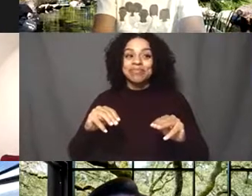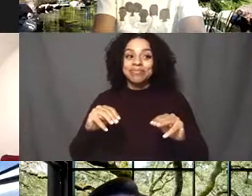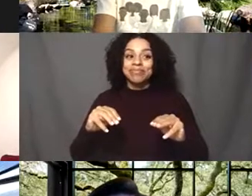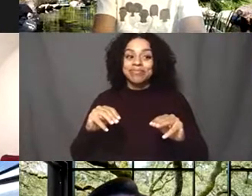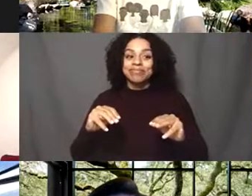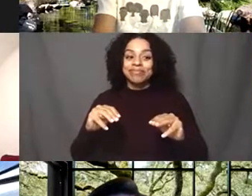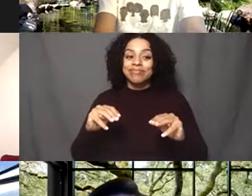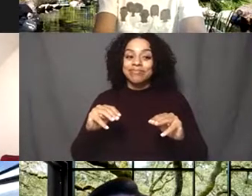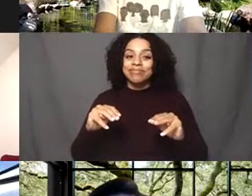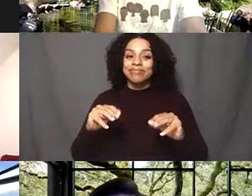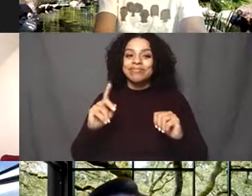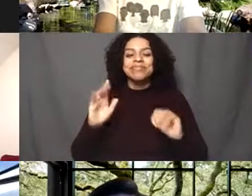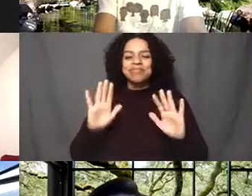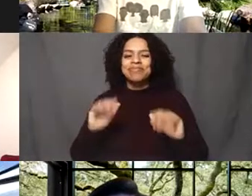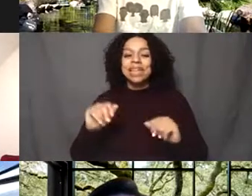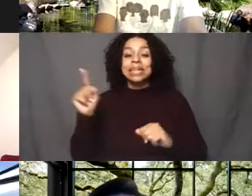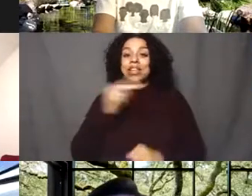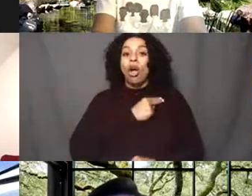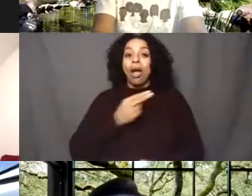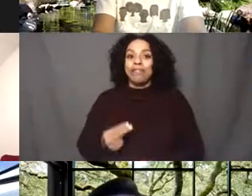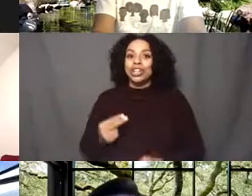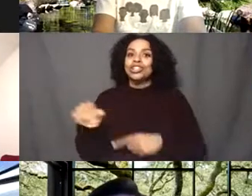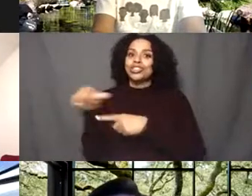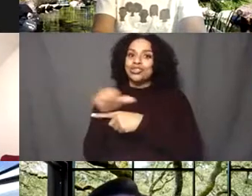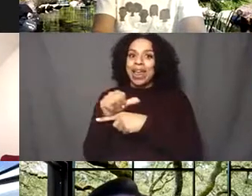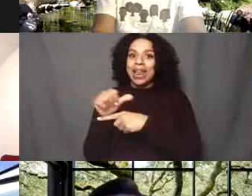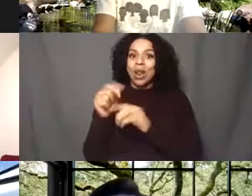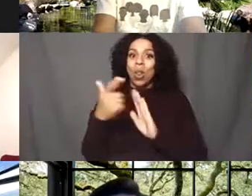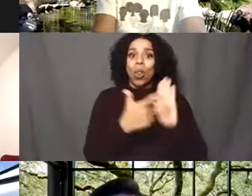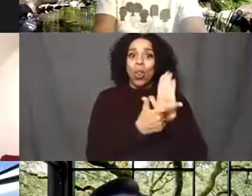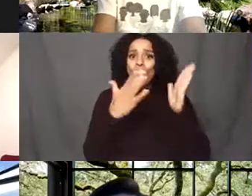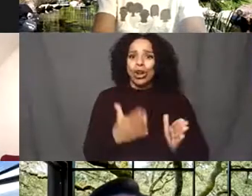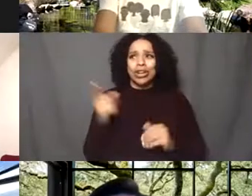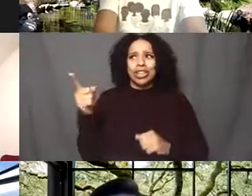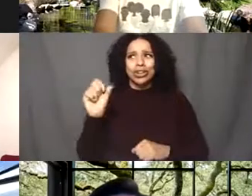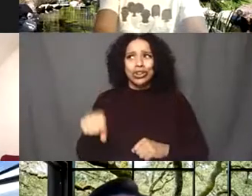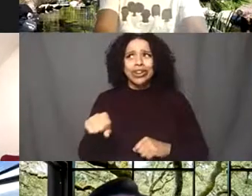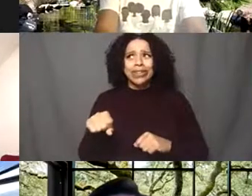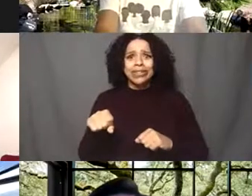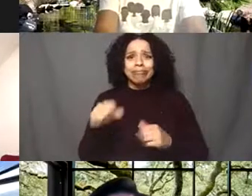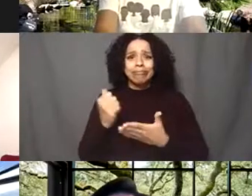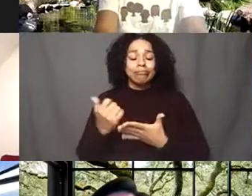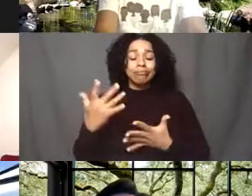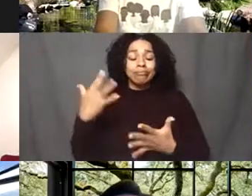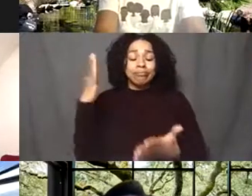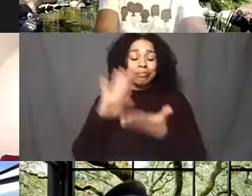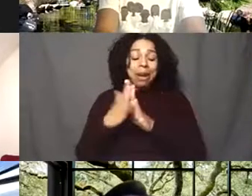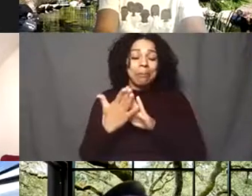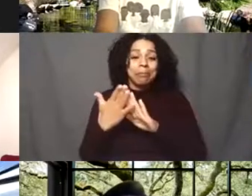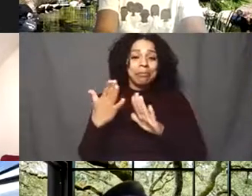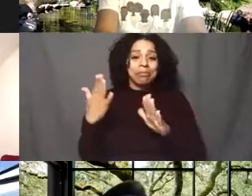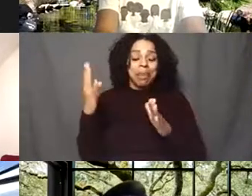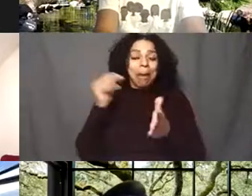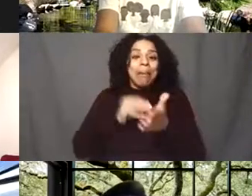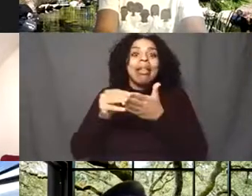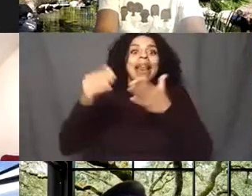he's a Harvard-trained lawyer who could be a millionaire right now, and really chose to go to Montgomery,